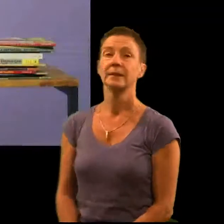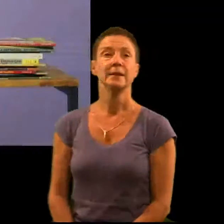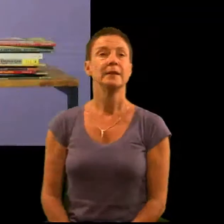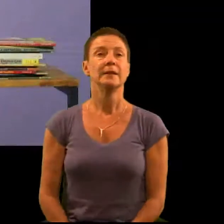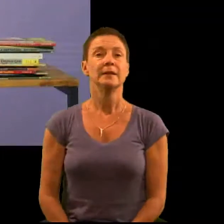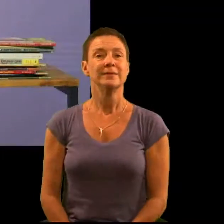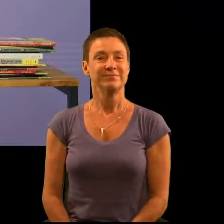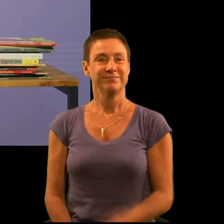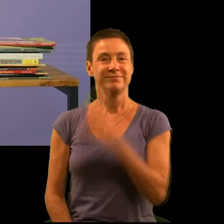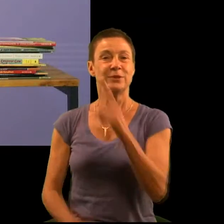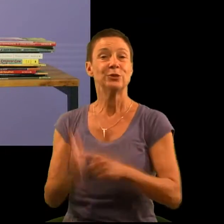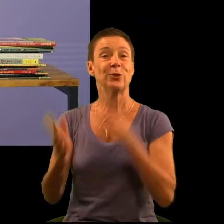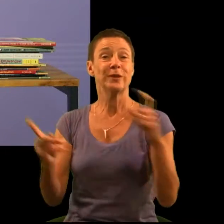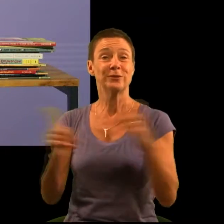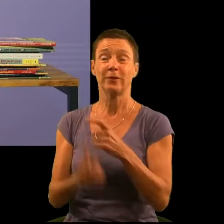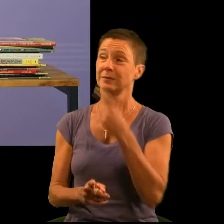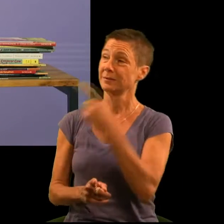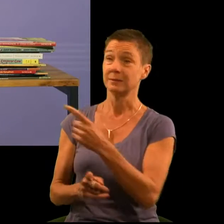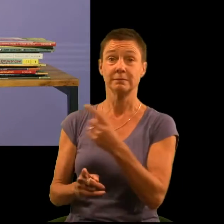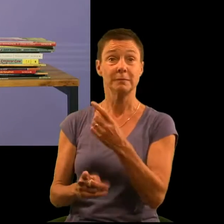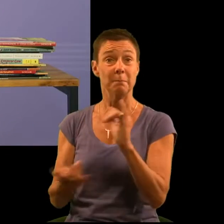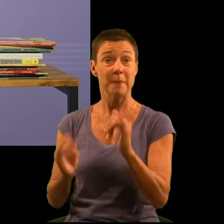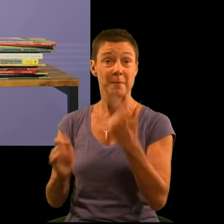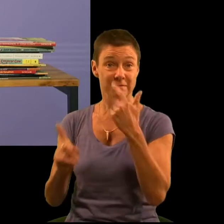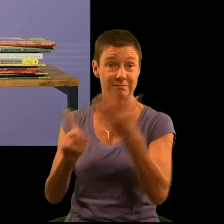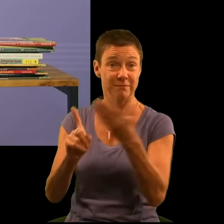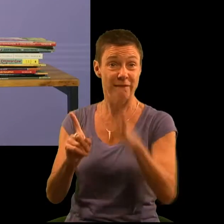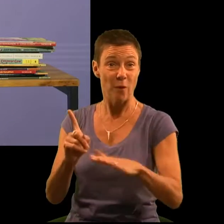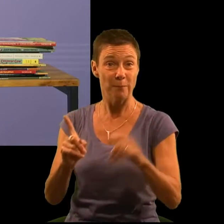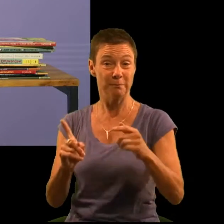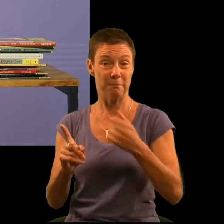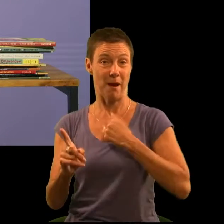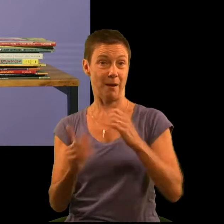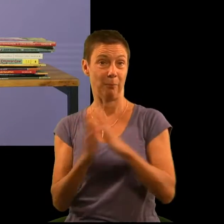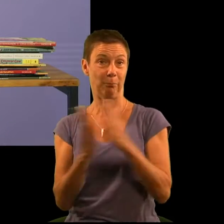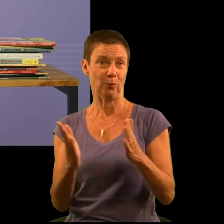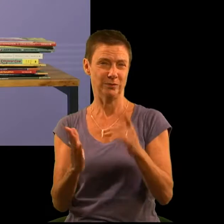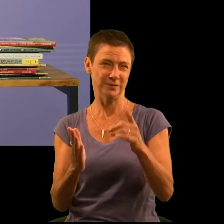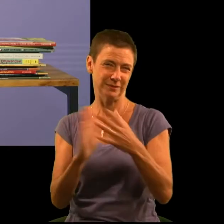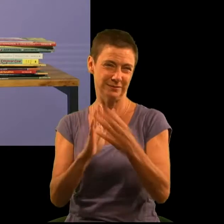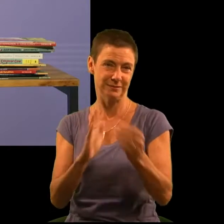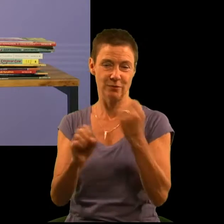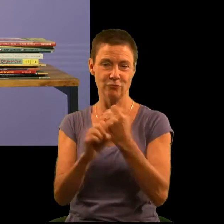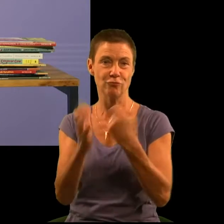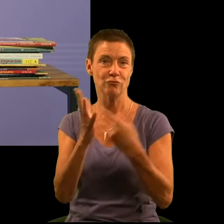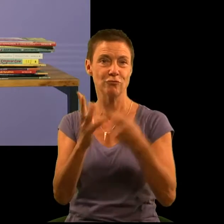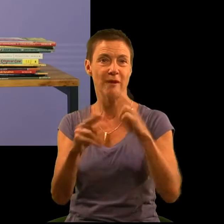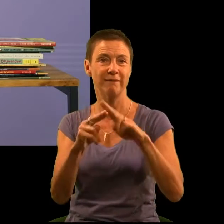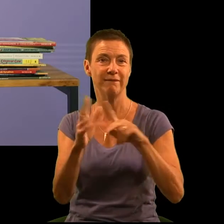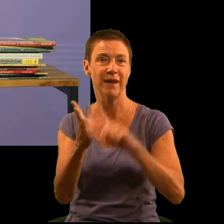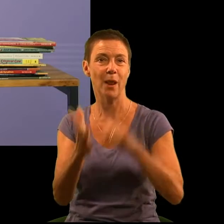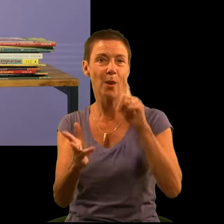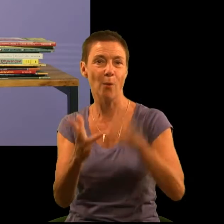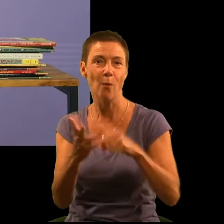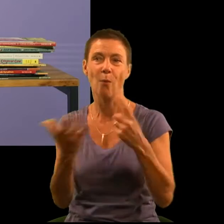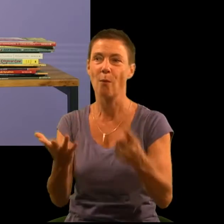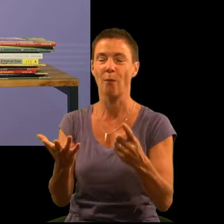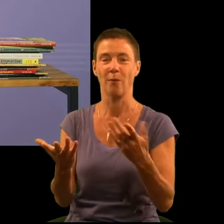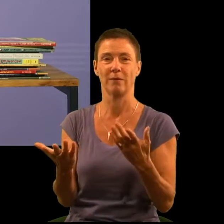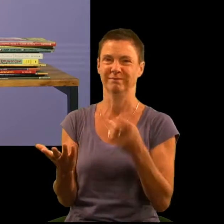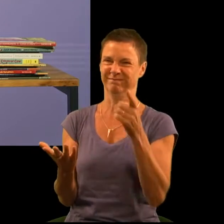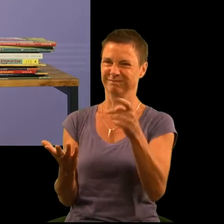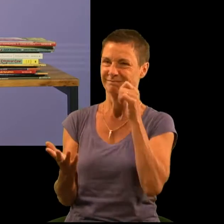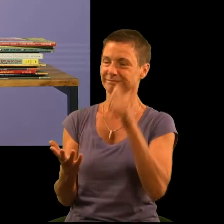Hello, I'm Julia Donaldson. Some of you might know me from some of the books I've written, such as The Gruffalo or What the Ladybird